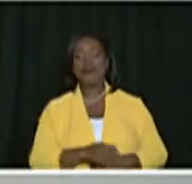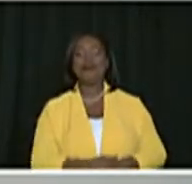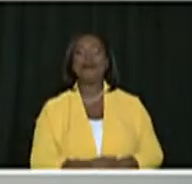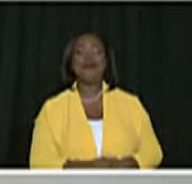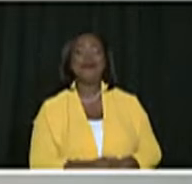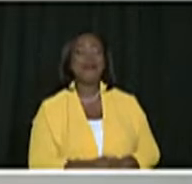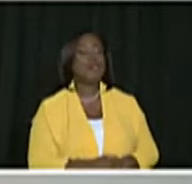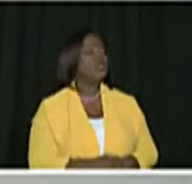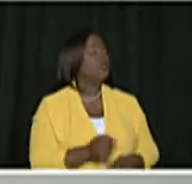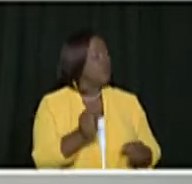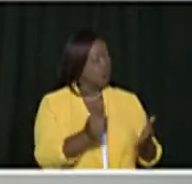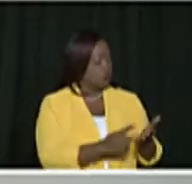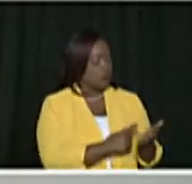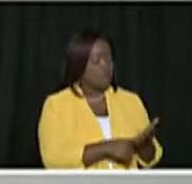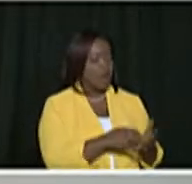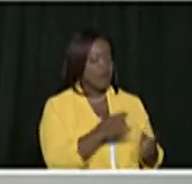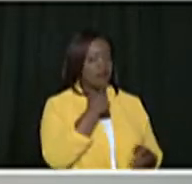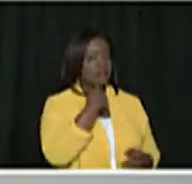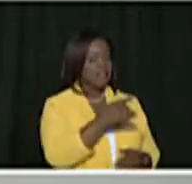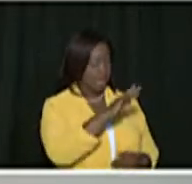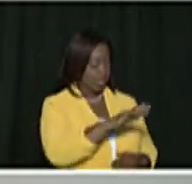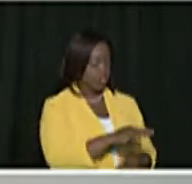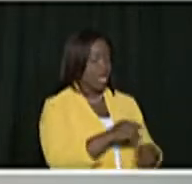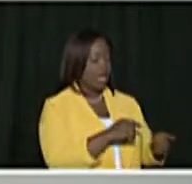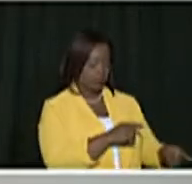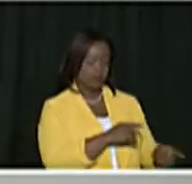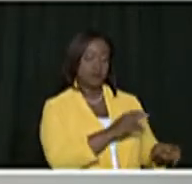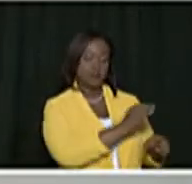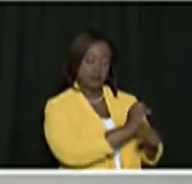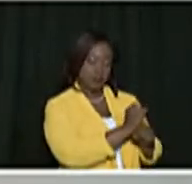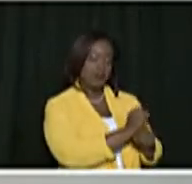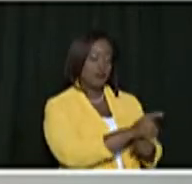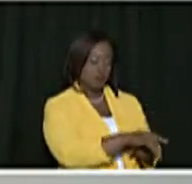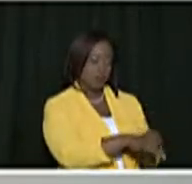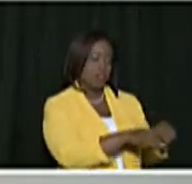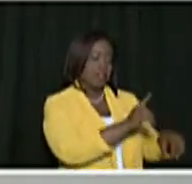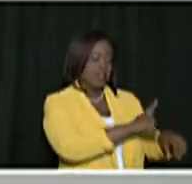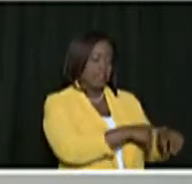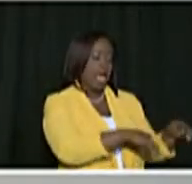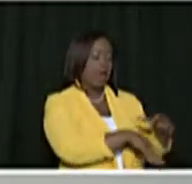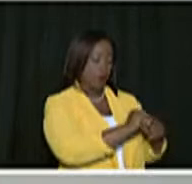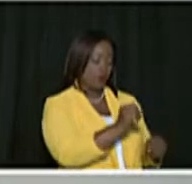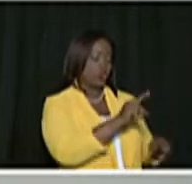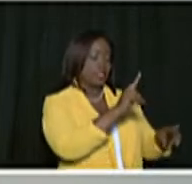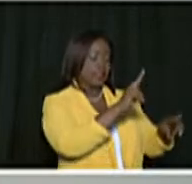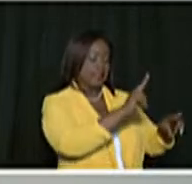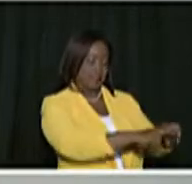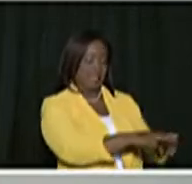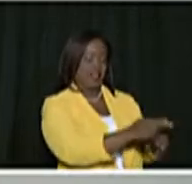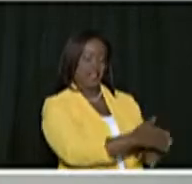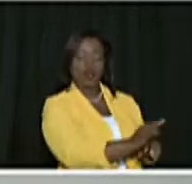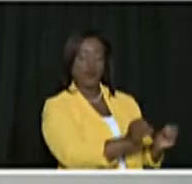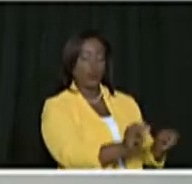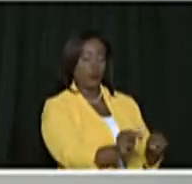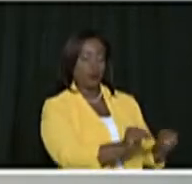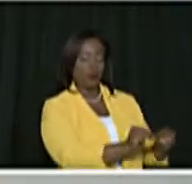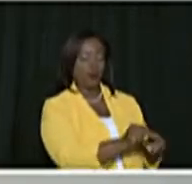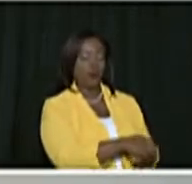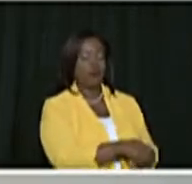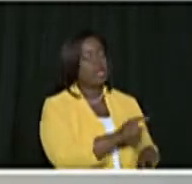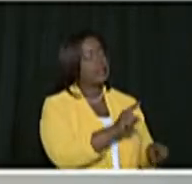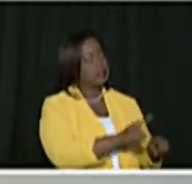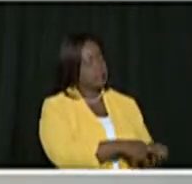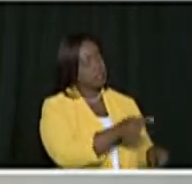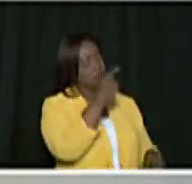and when you get older, you're explaining a little bit more. You're thinking a lot about what you've done and